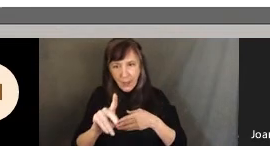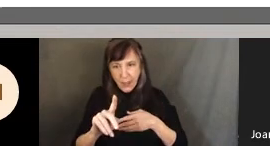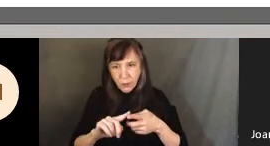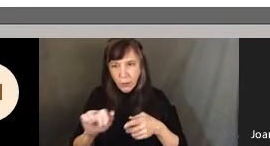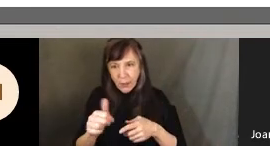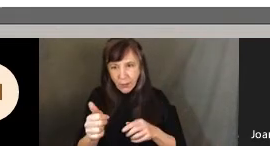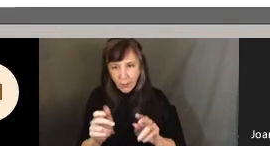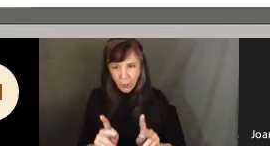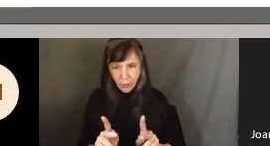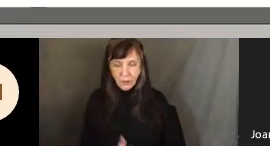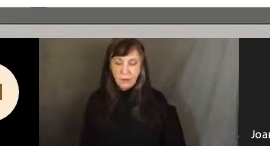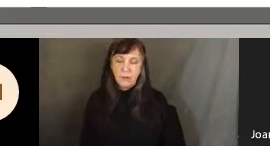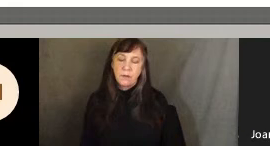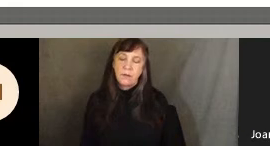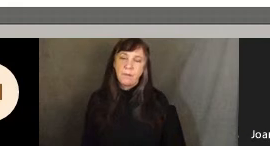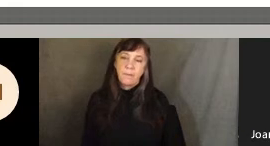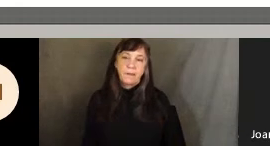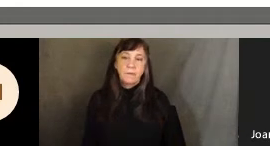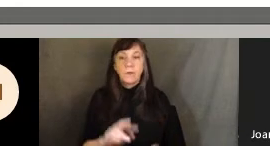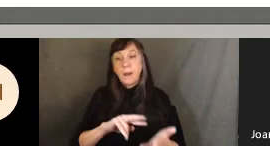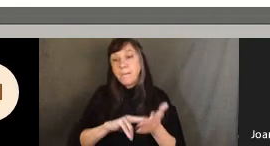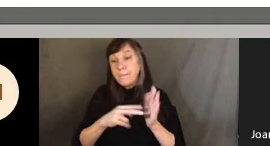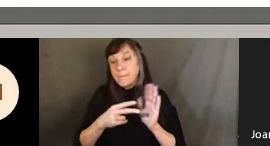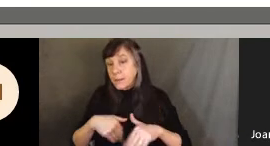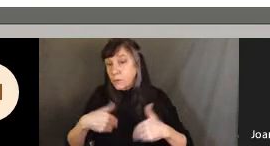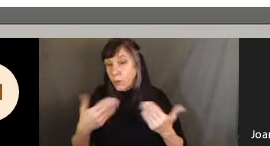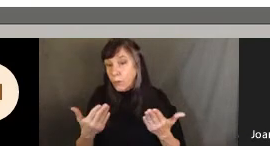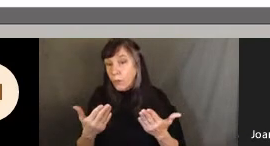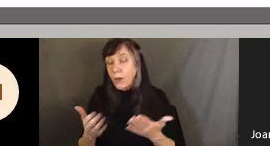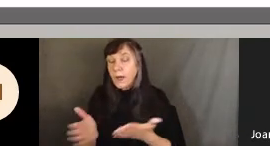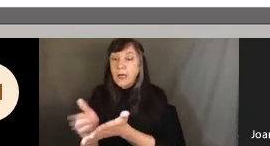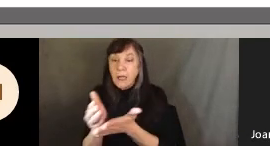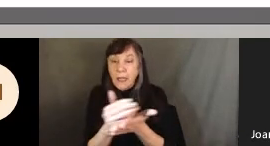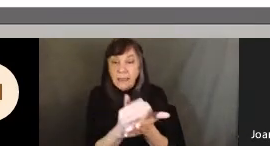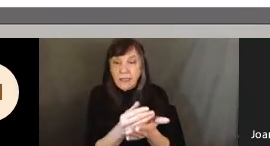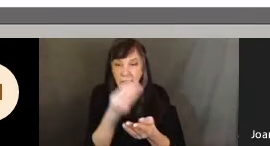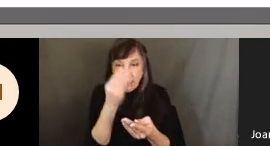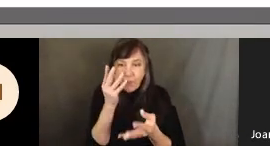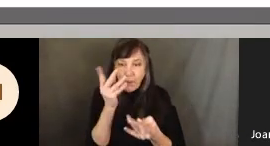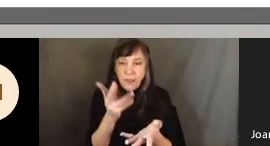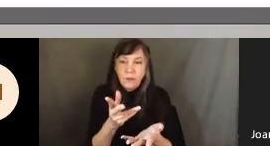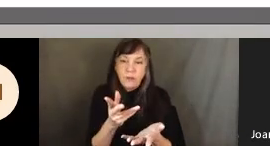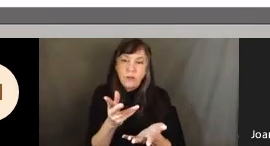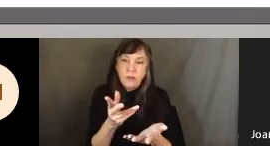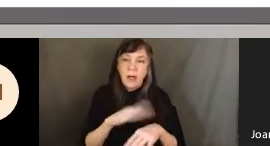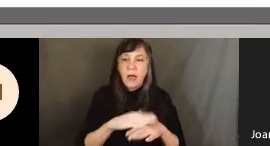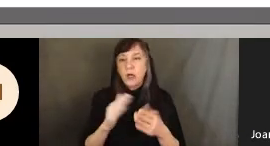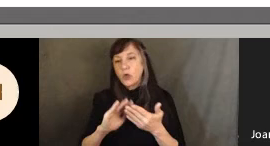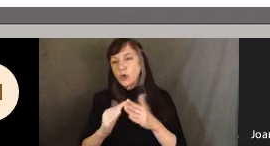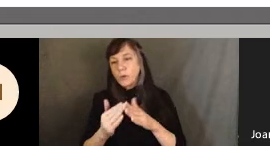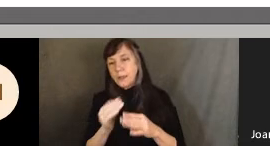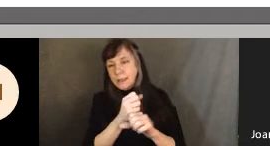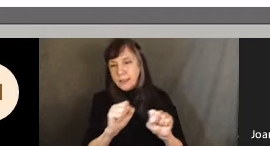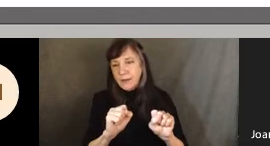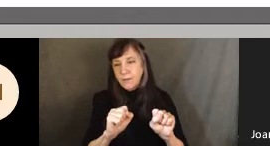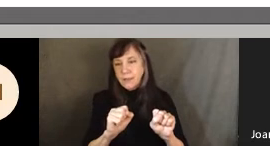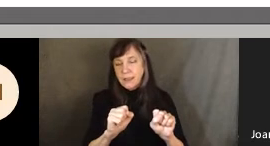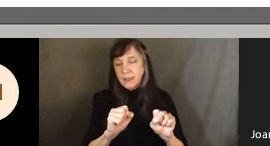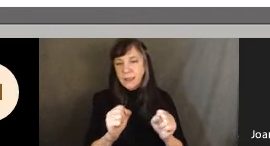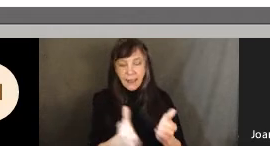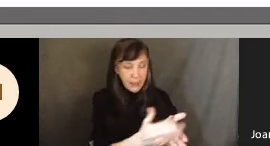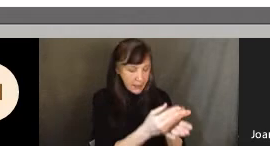else. So whether it's collecting metrics on community safety and being able to share it with